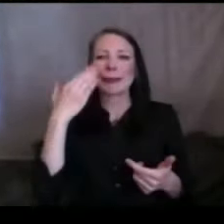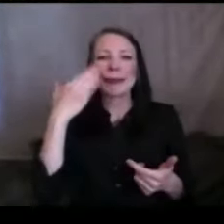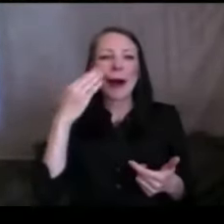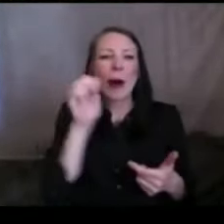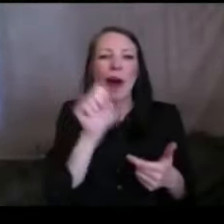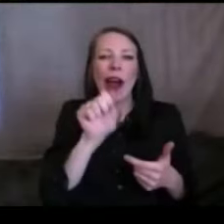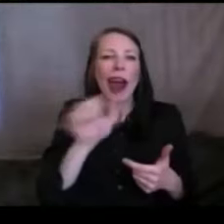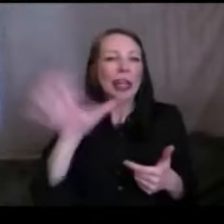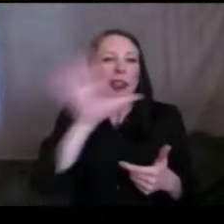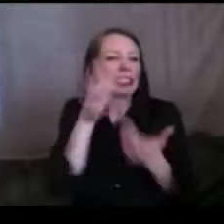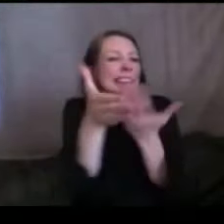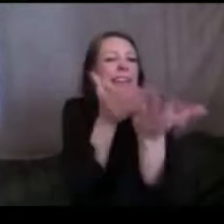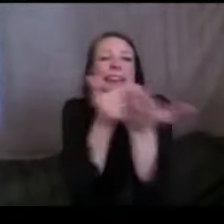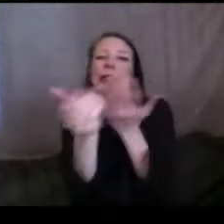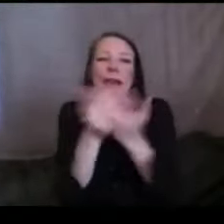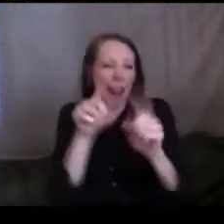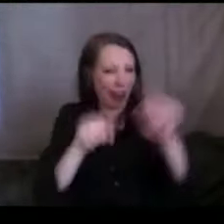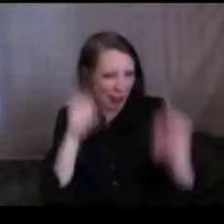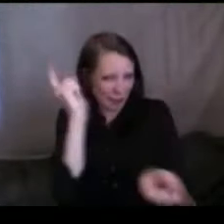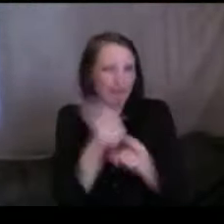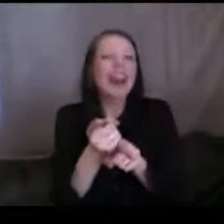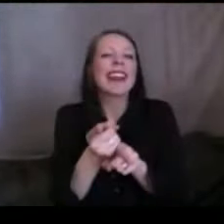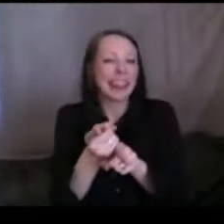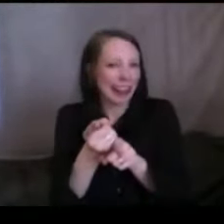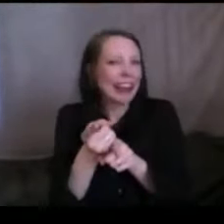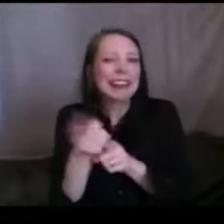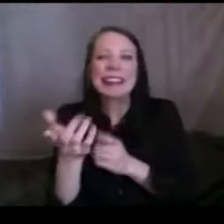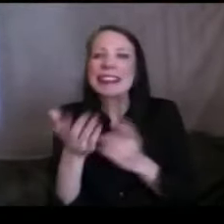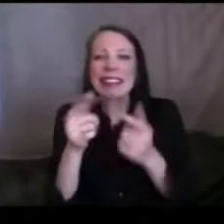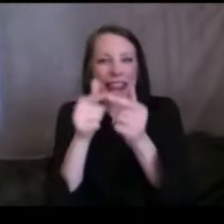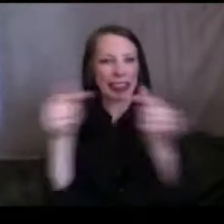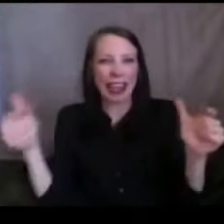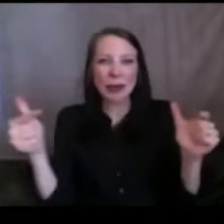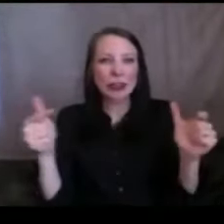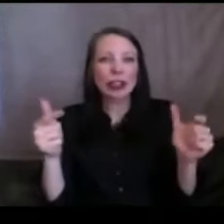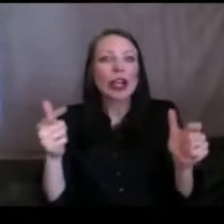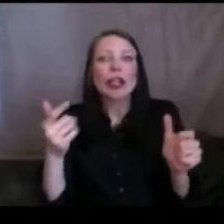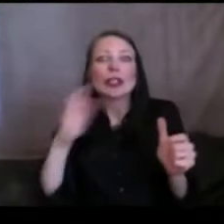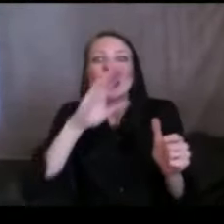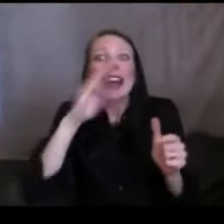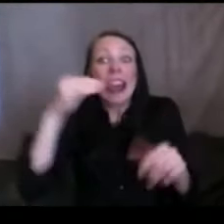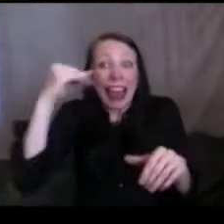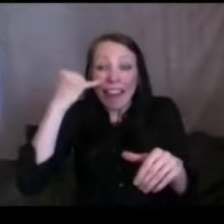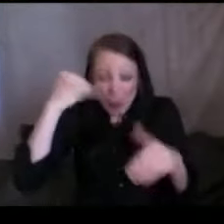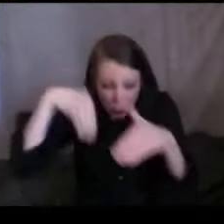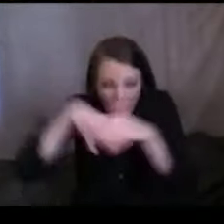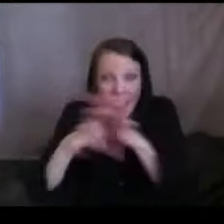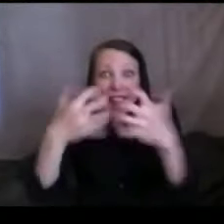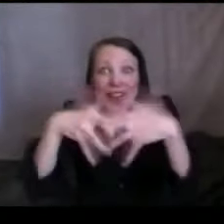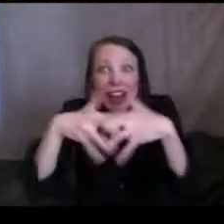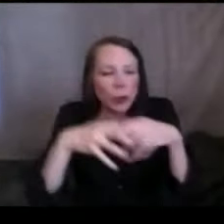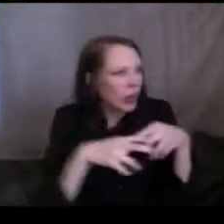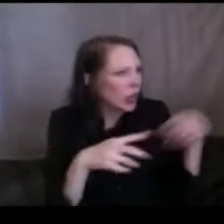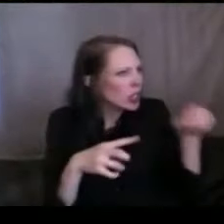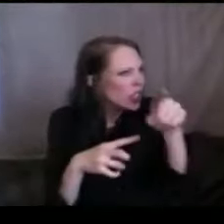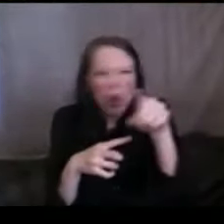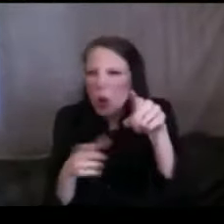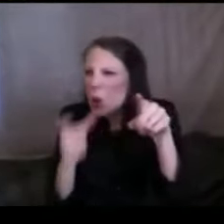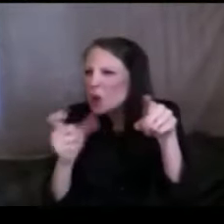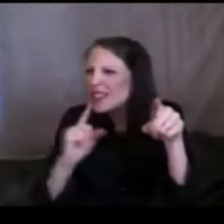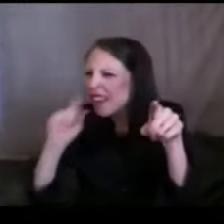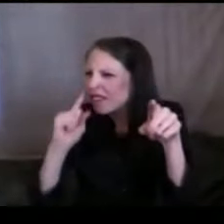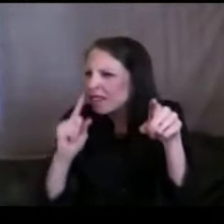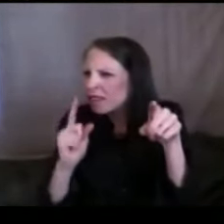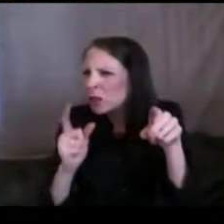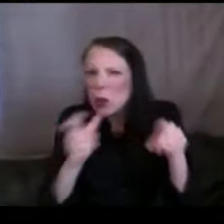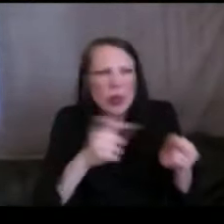is another language, and when they're out there, I mean, the neat part is you never know in the department which person out there is deaf and which